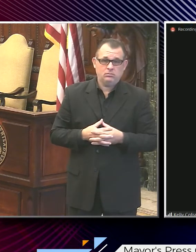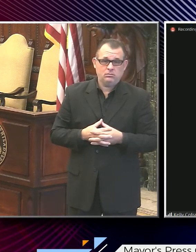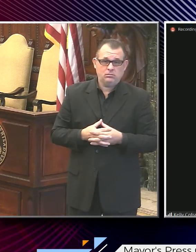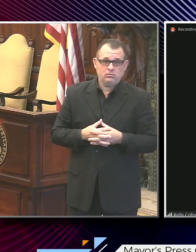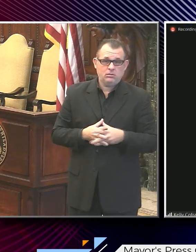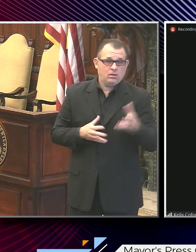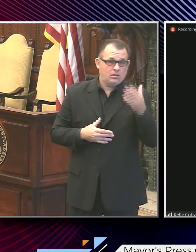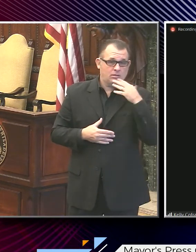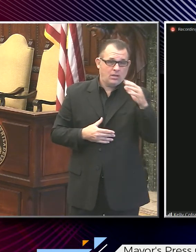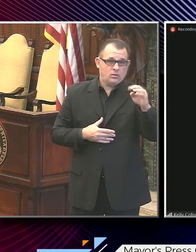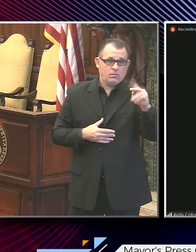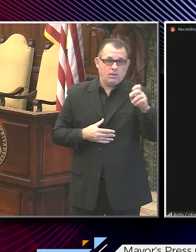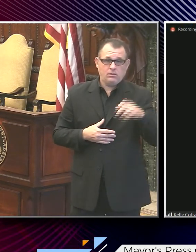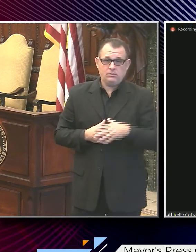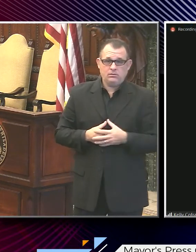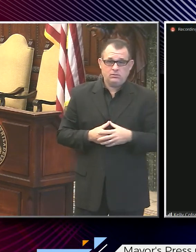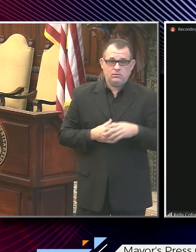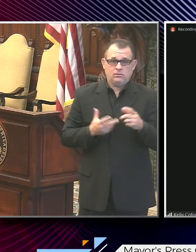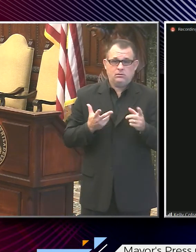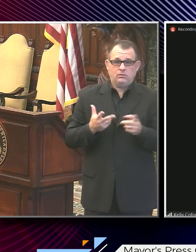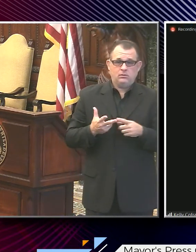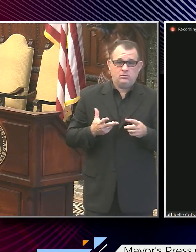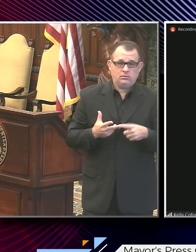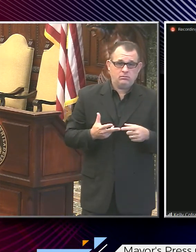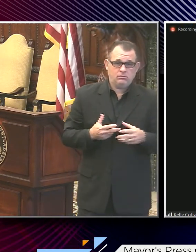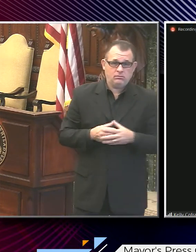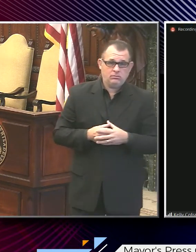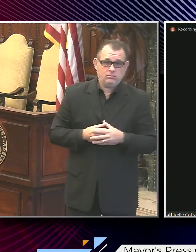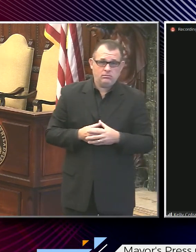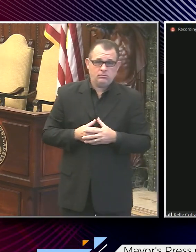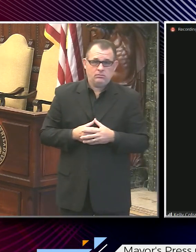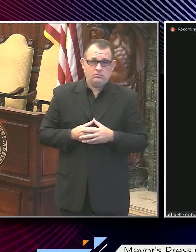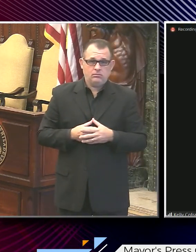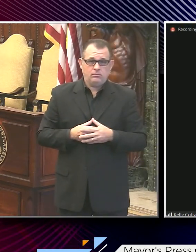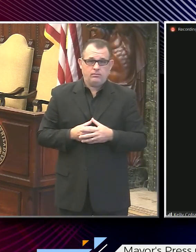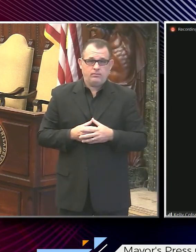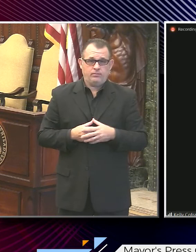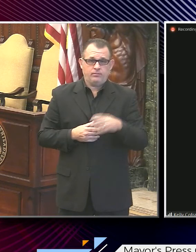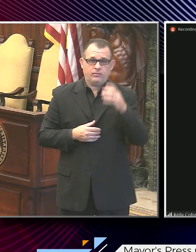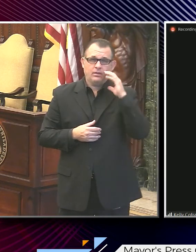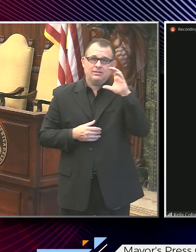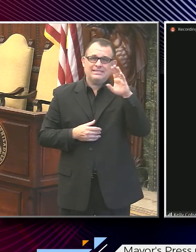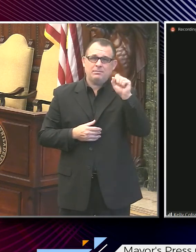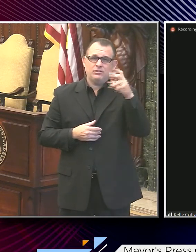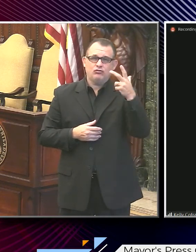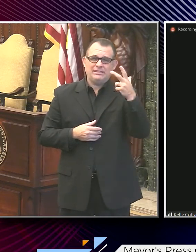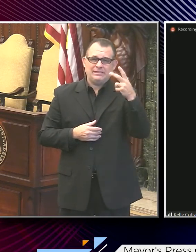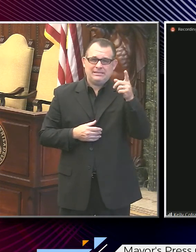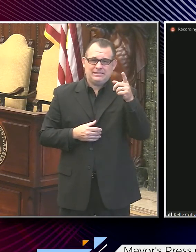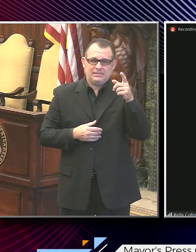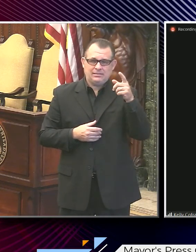Thanks, Mike. We're going to move now to Manny Smith of CBS 3.